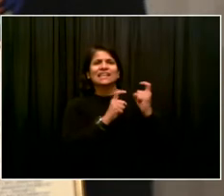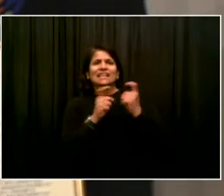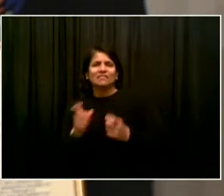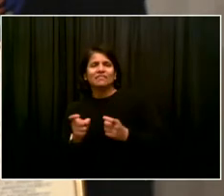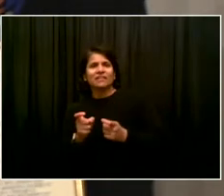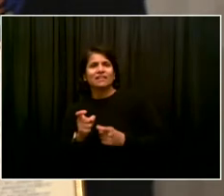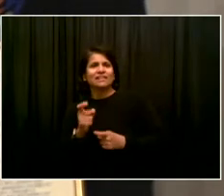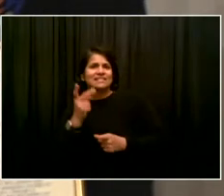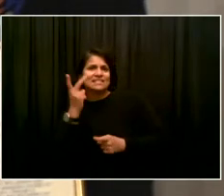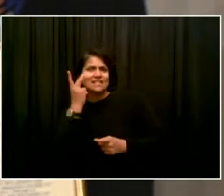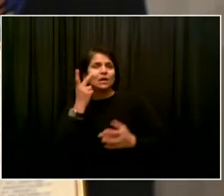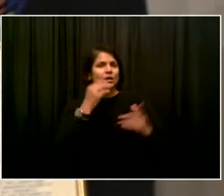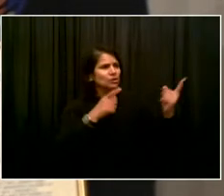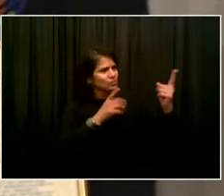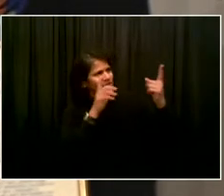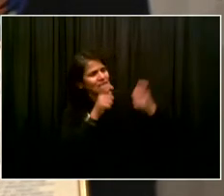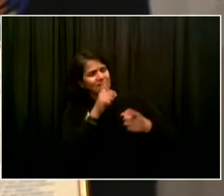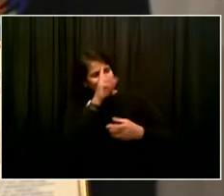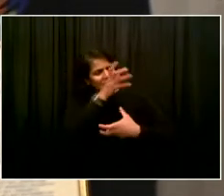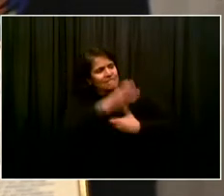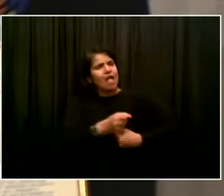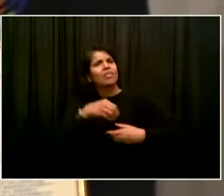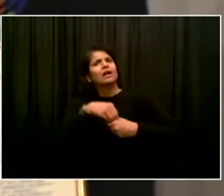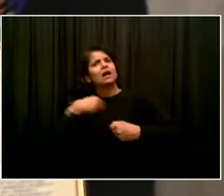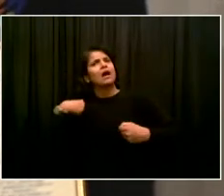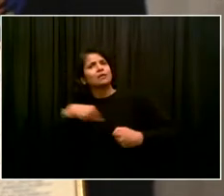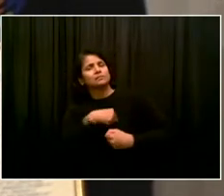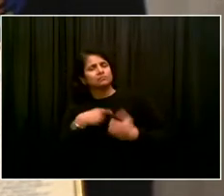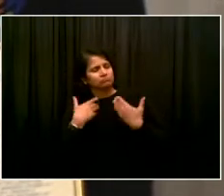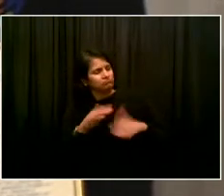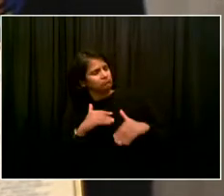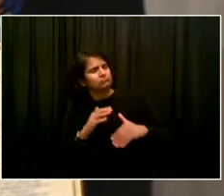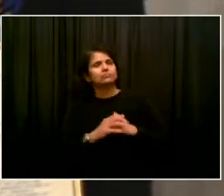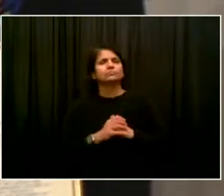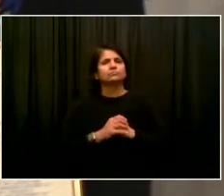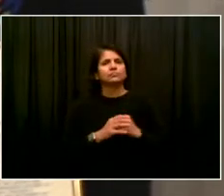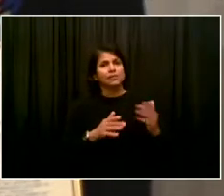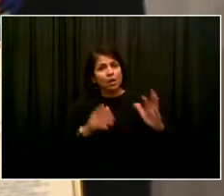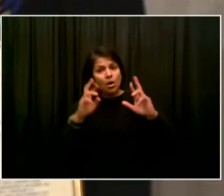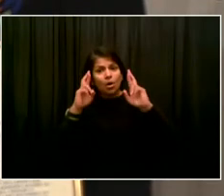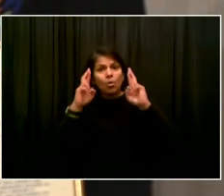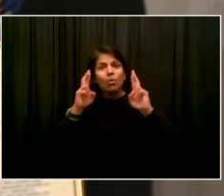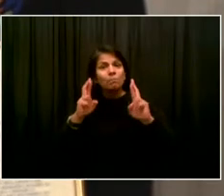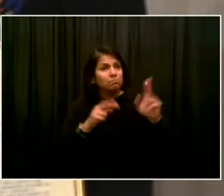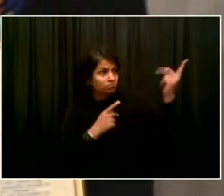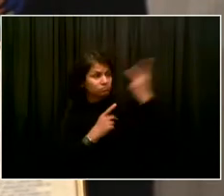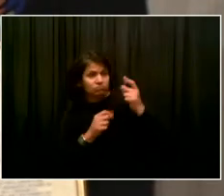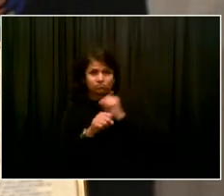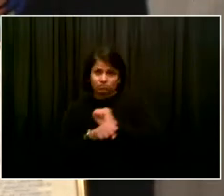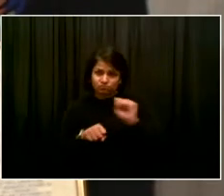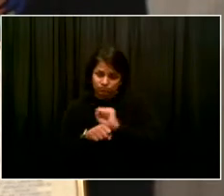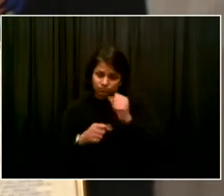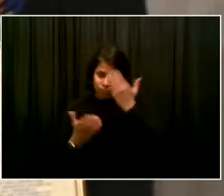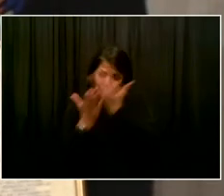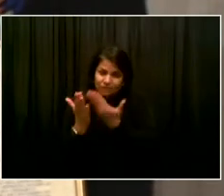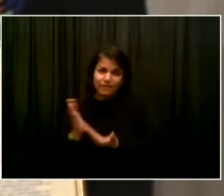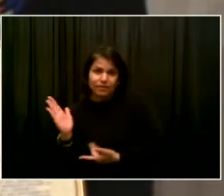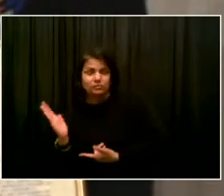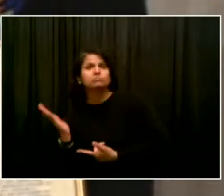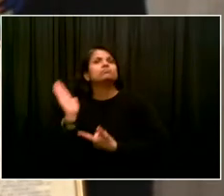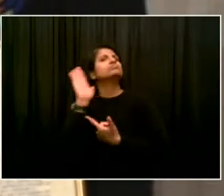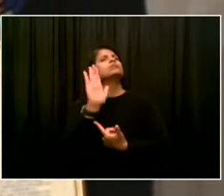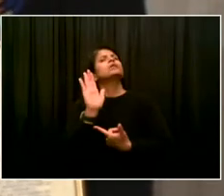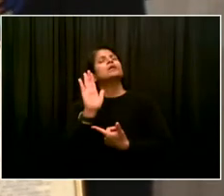we delivered our part of it. You know, like you said, a lot of our work goes unnoticed because these men and women, they do it from their hearts.